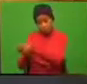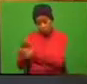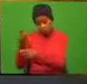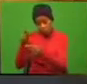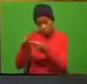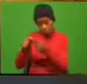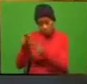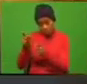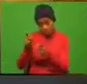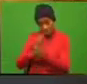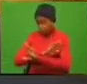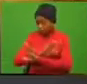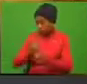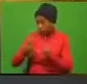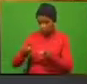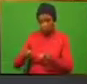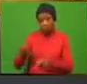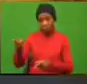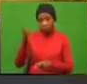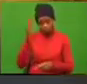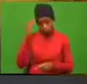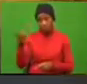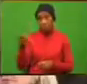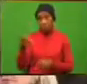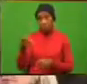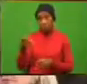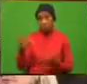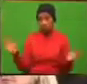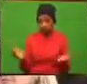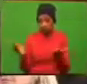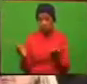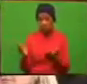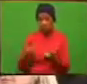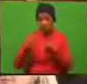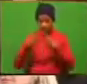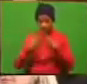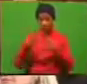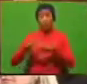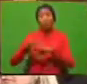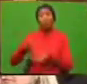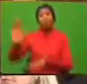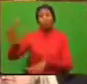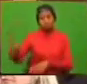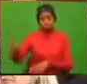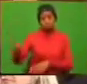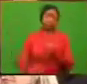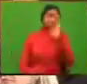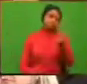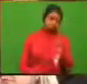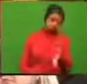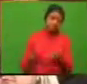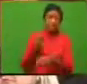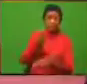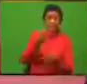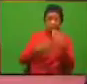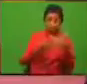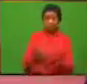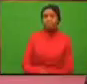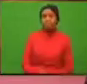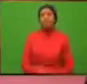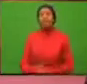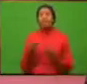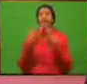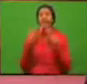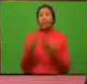order, and it's actually spurious. Order, Honorable Stenhazen, can you proceed? Thank you very much,